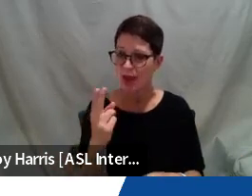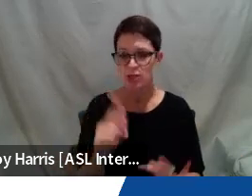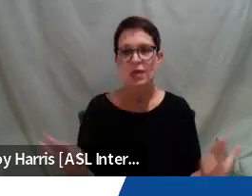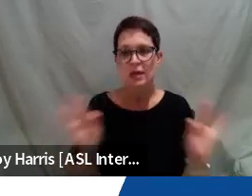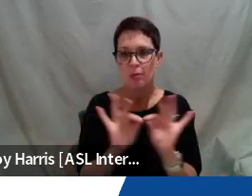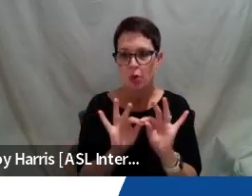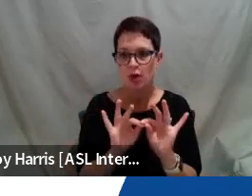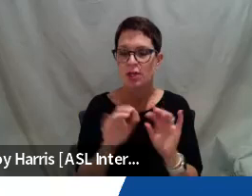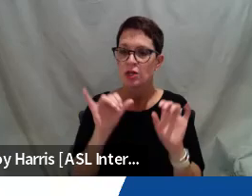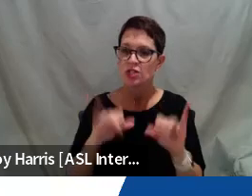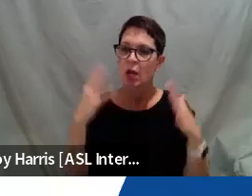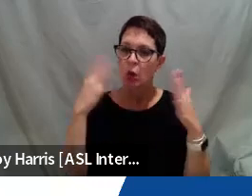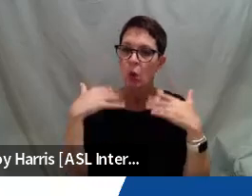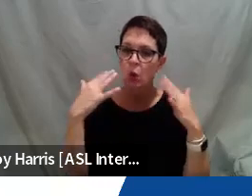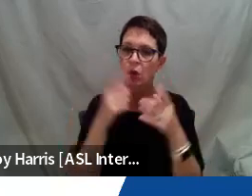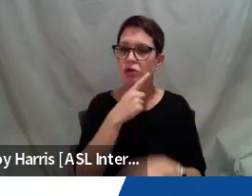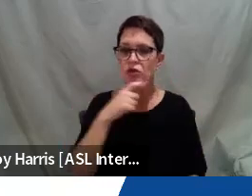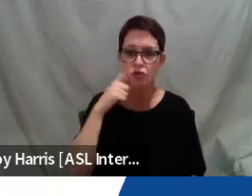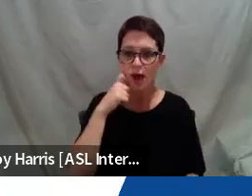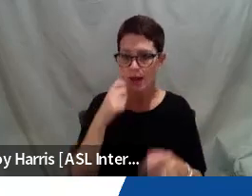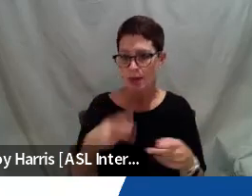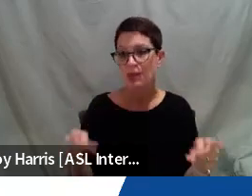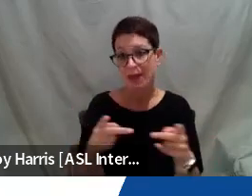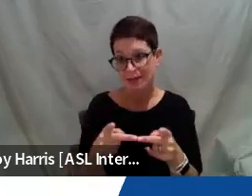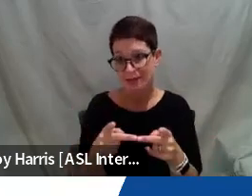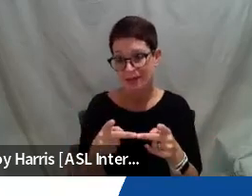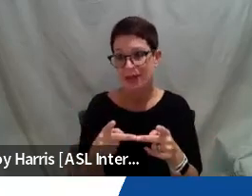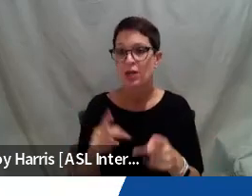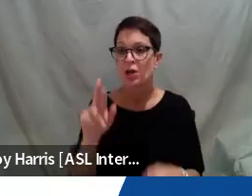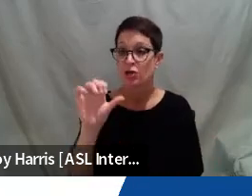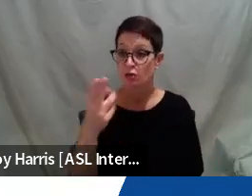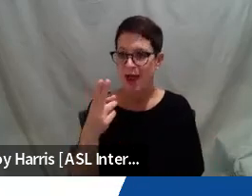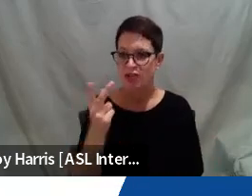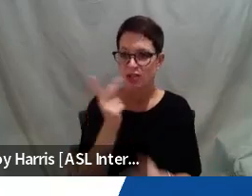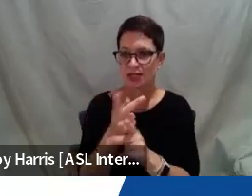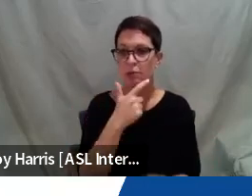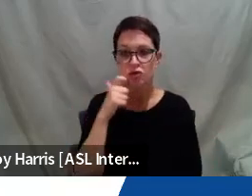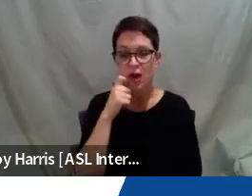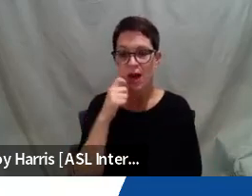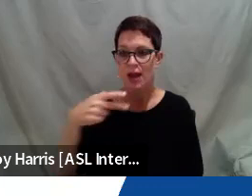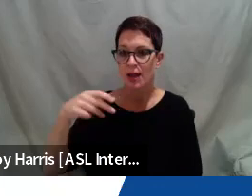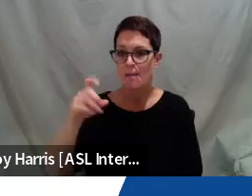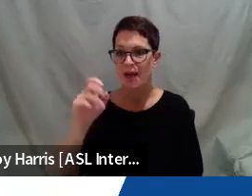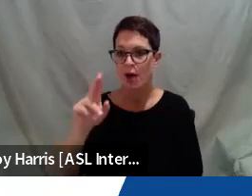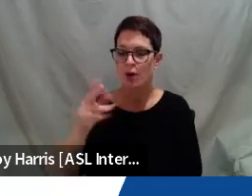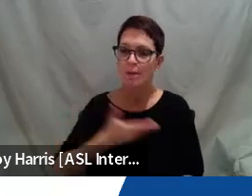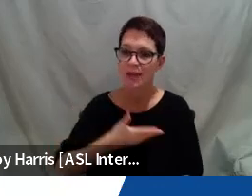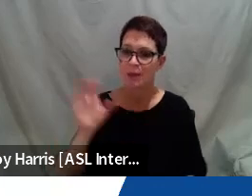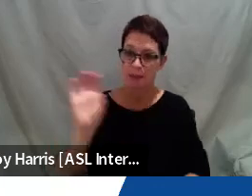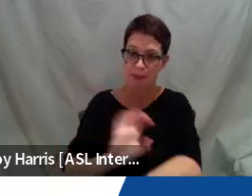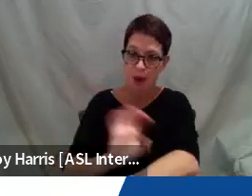to stay in a cool, dry place, keep the rash dry, and use powder like baby